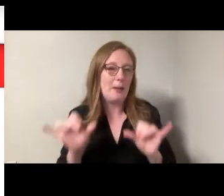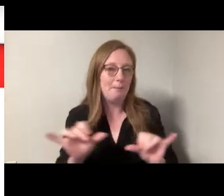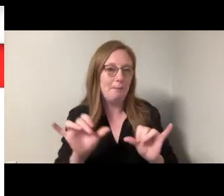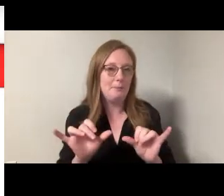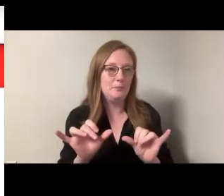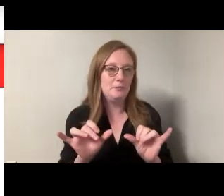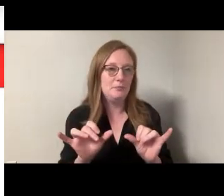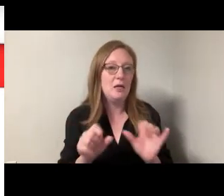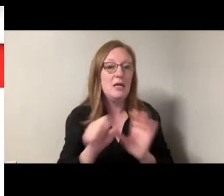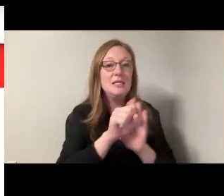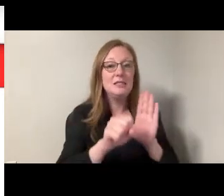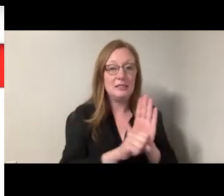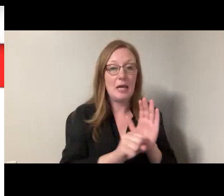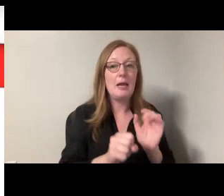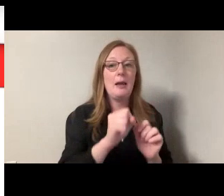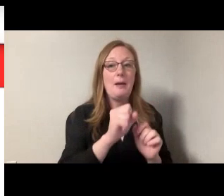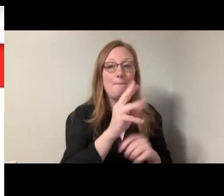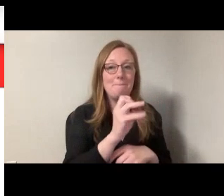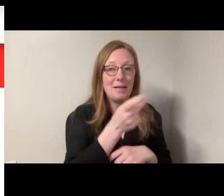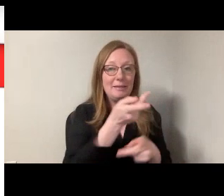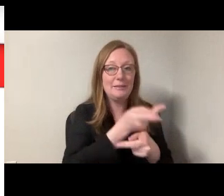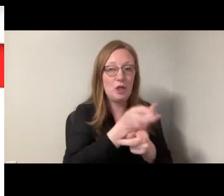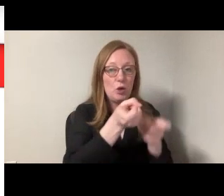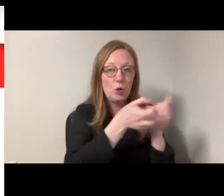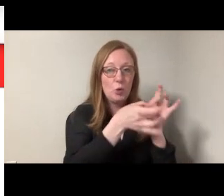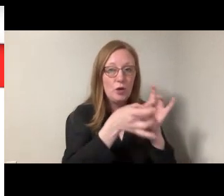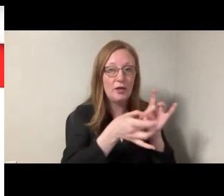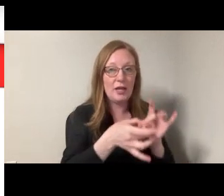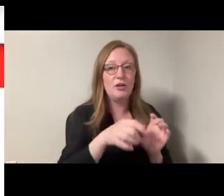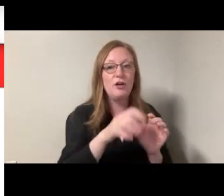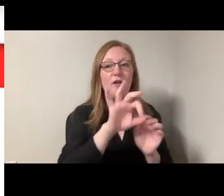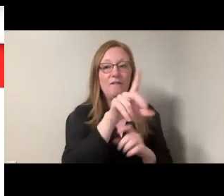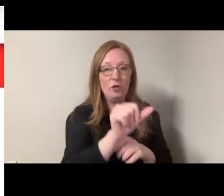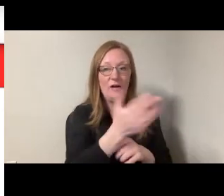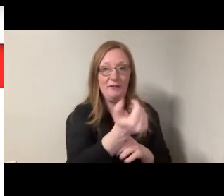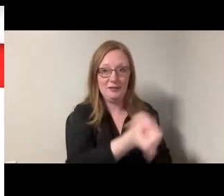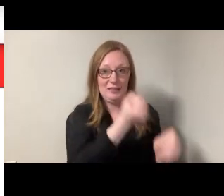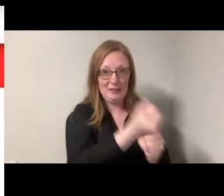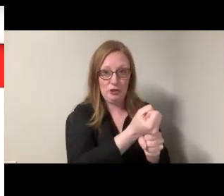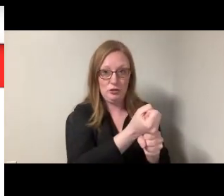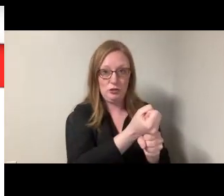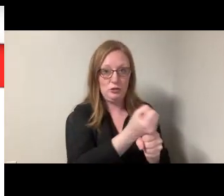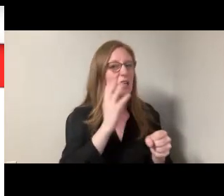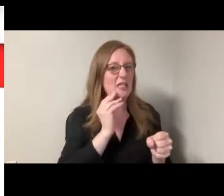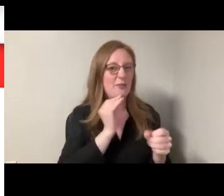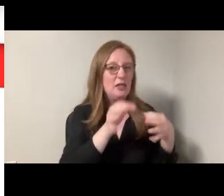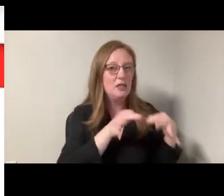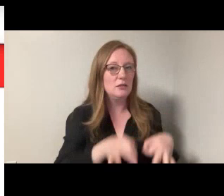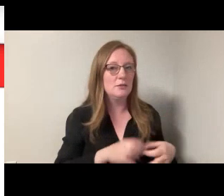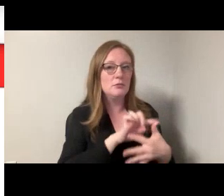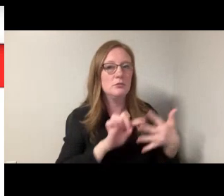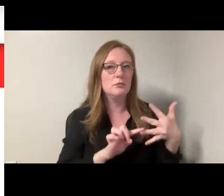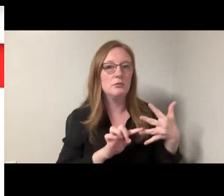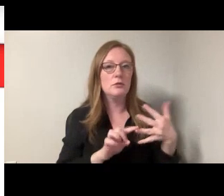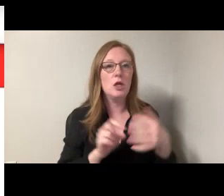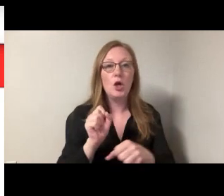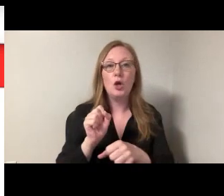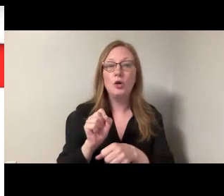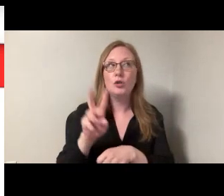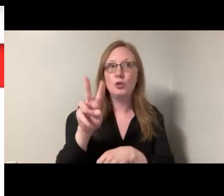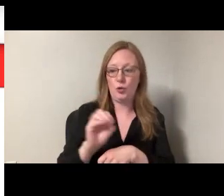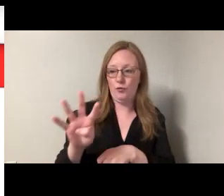was a state mass care coordinator for at the state of Florida for 15 years. I worked the